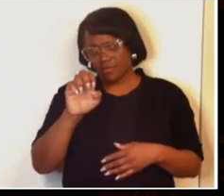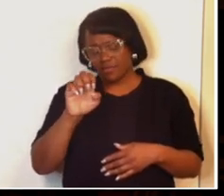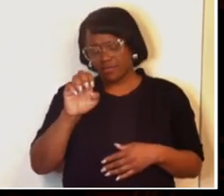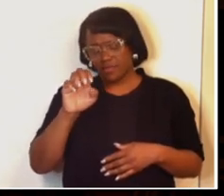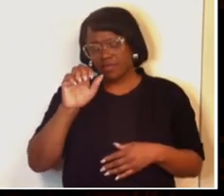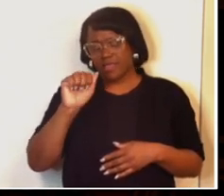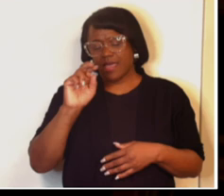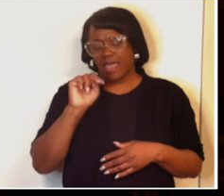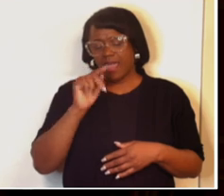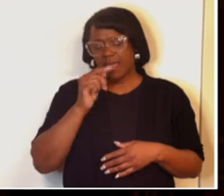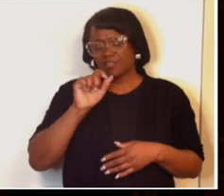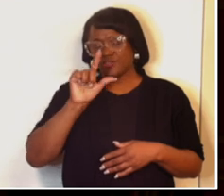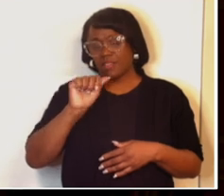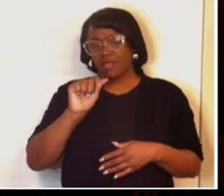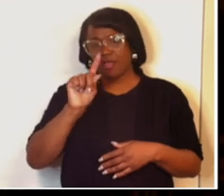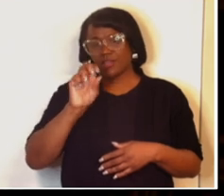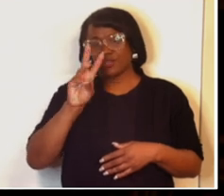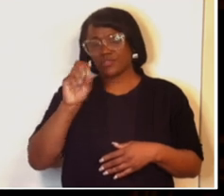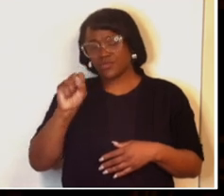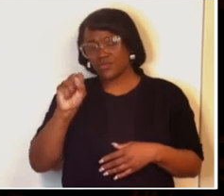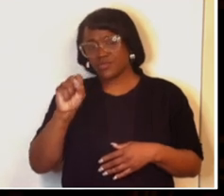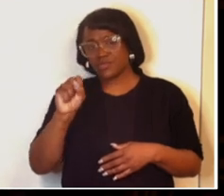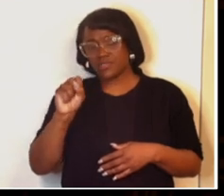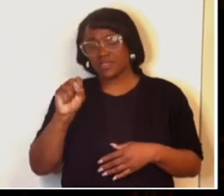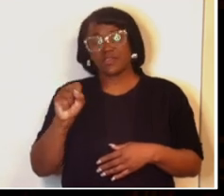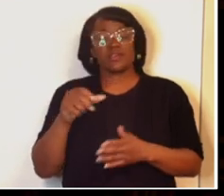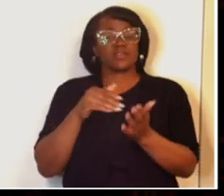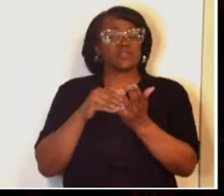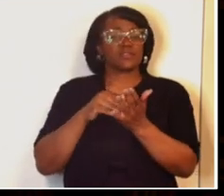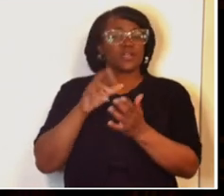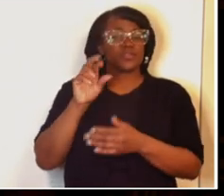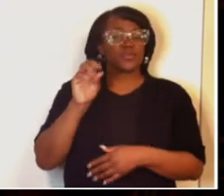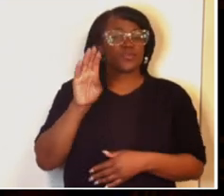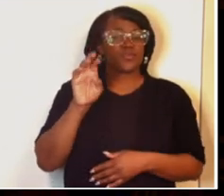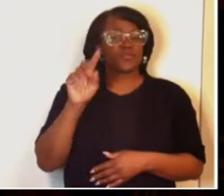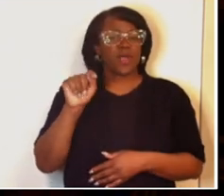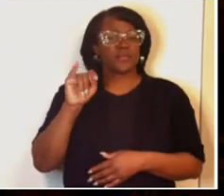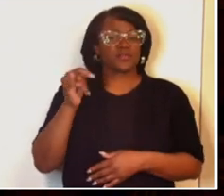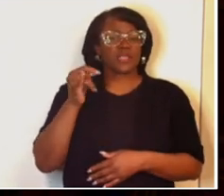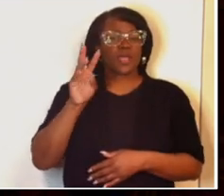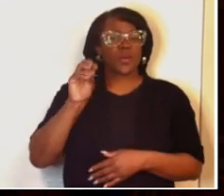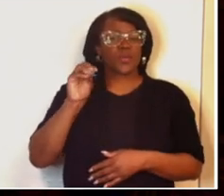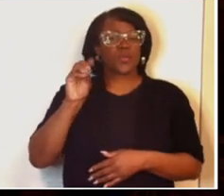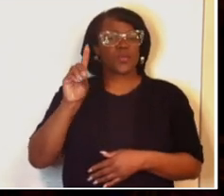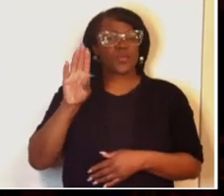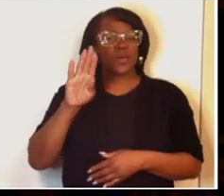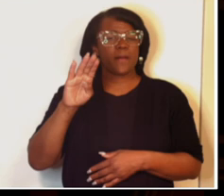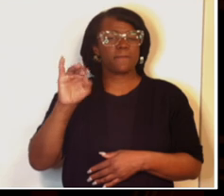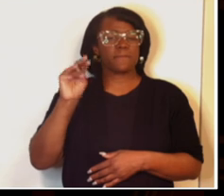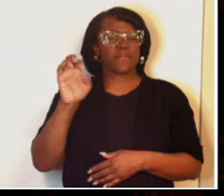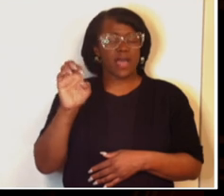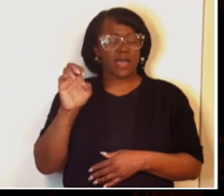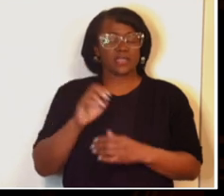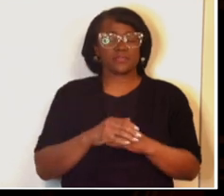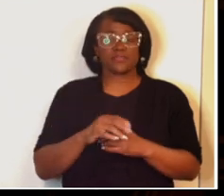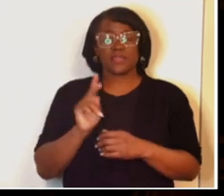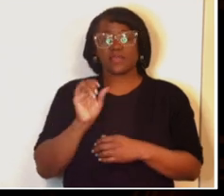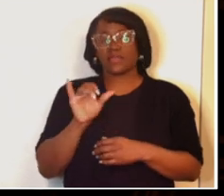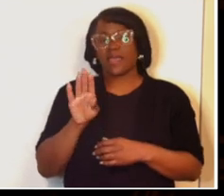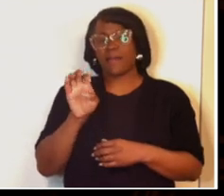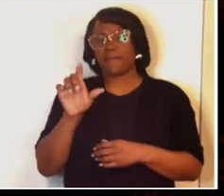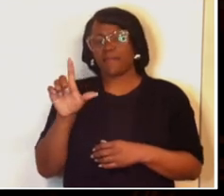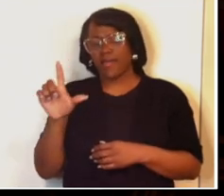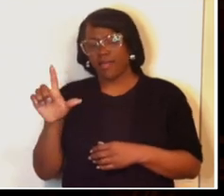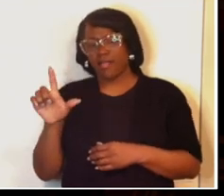Kirkwood, Eartha Watts Hicks, Dr. Robert J. Woodbine, Kay Bell, Judy Andrews,